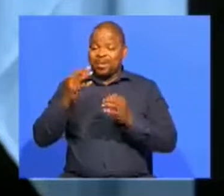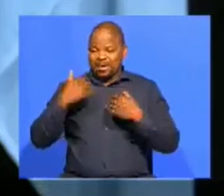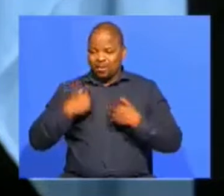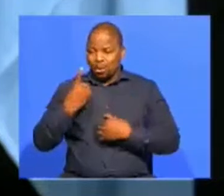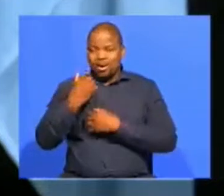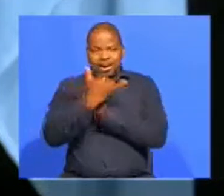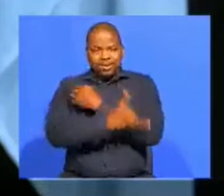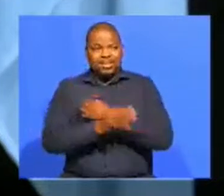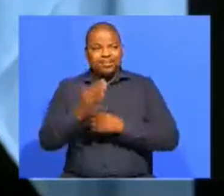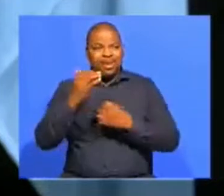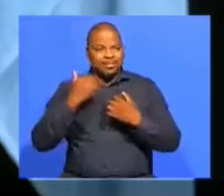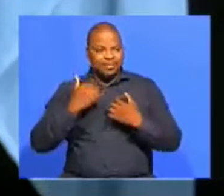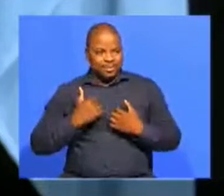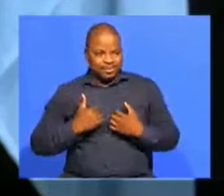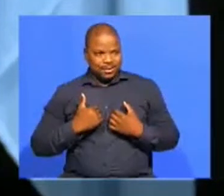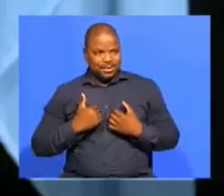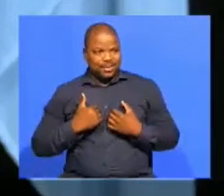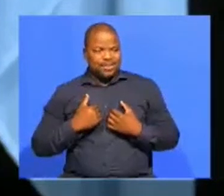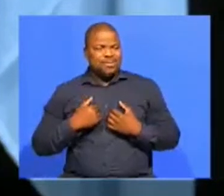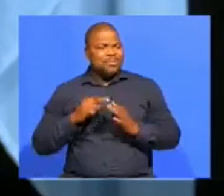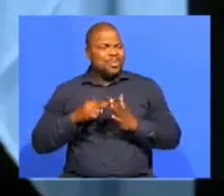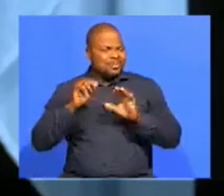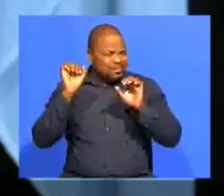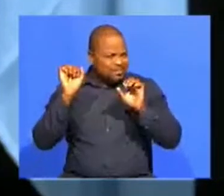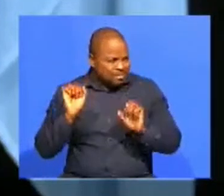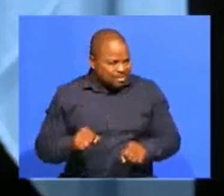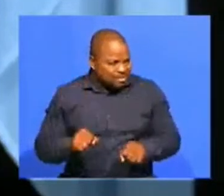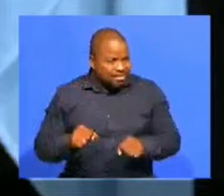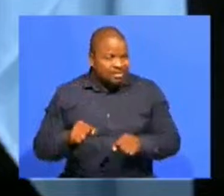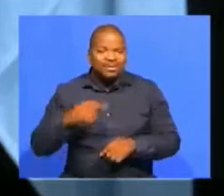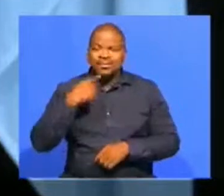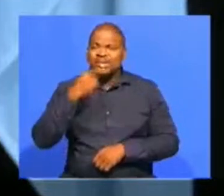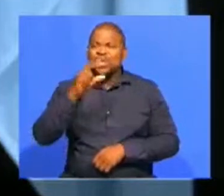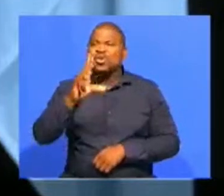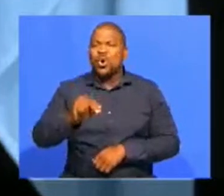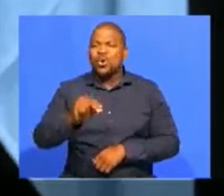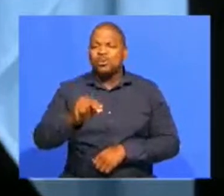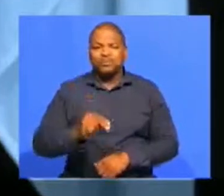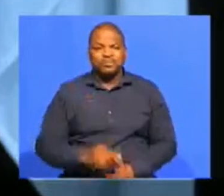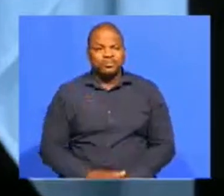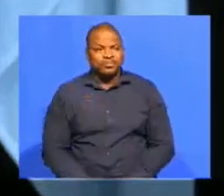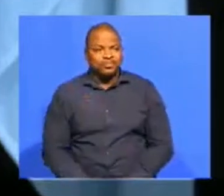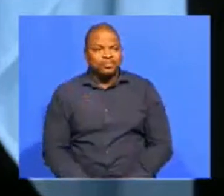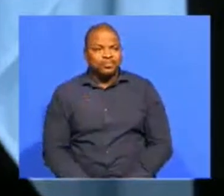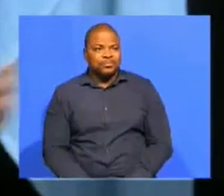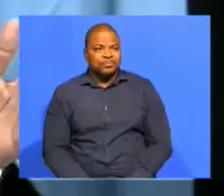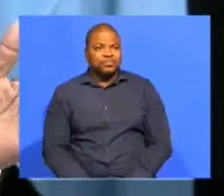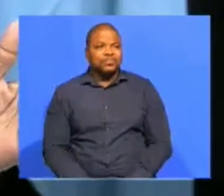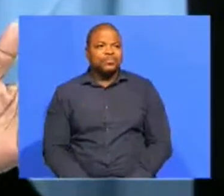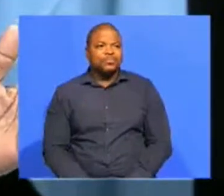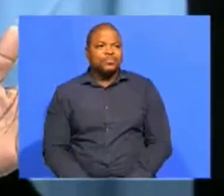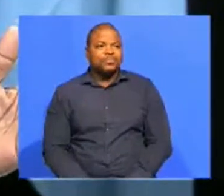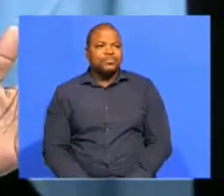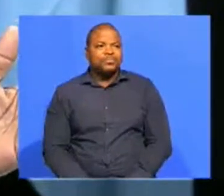one country with the ability to say no to it.